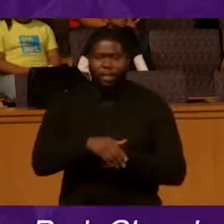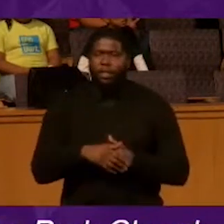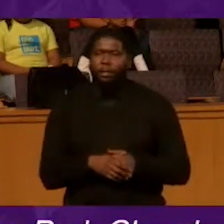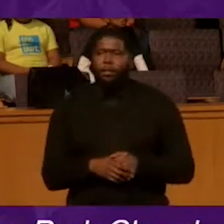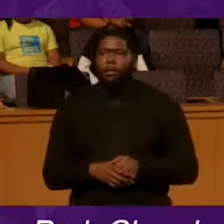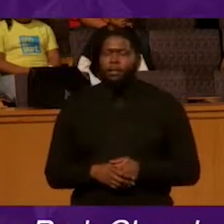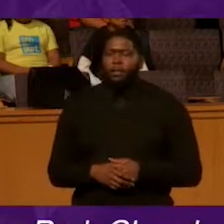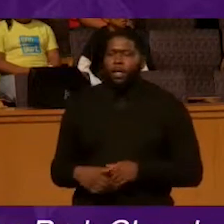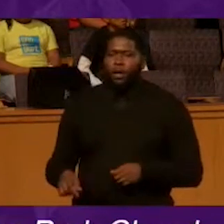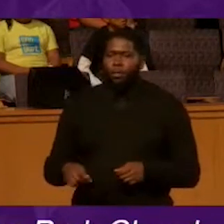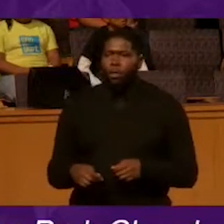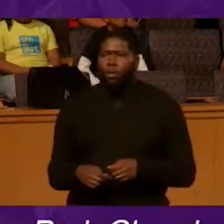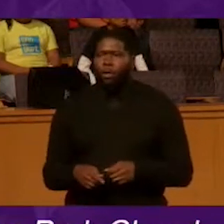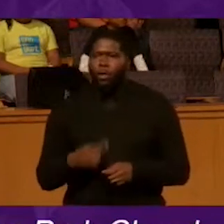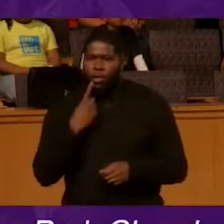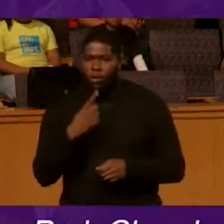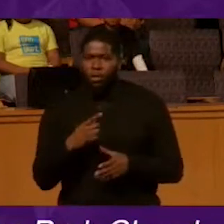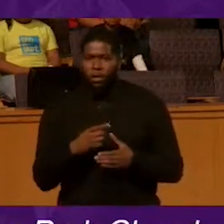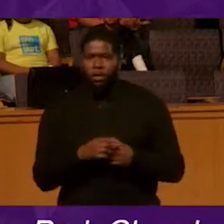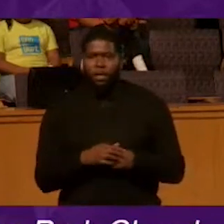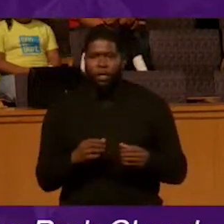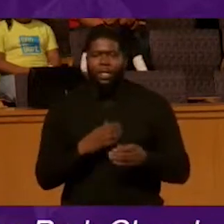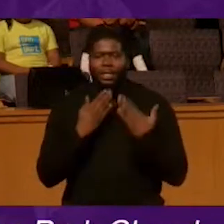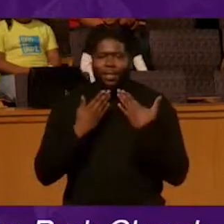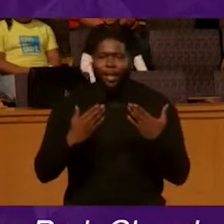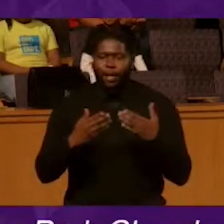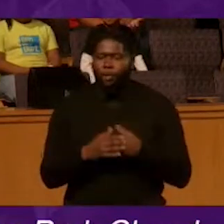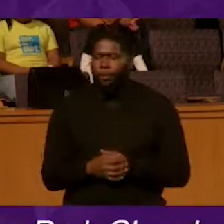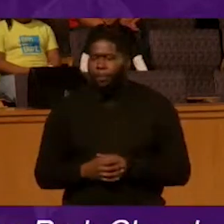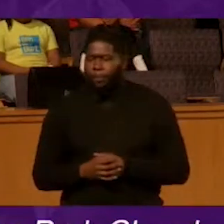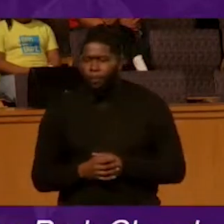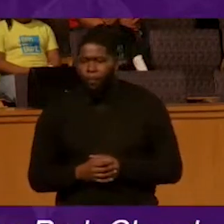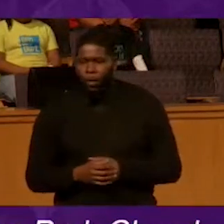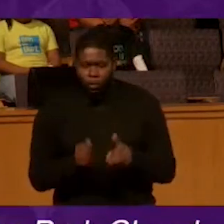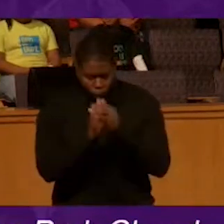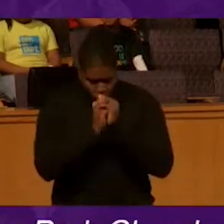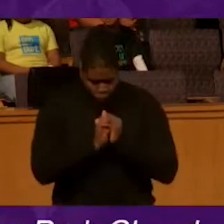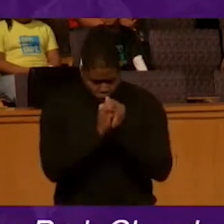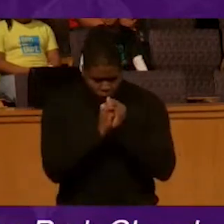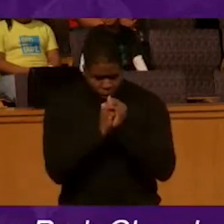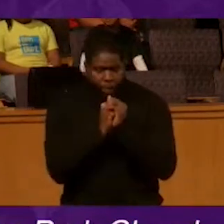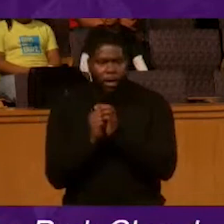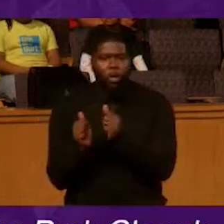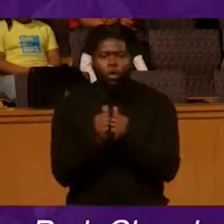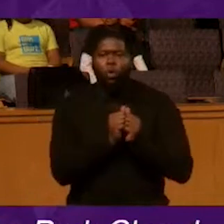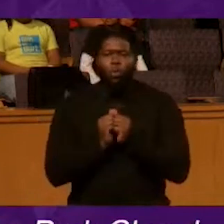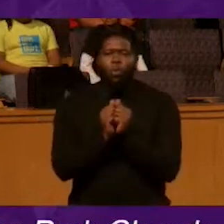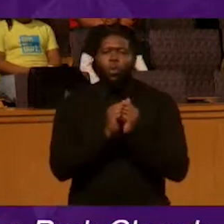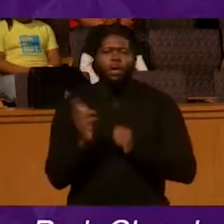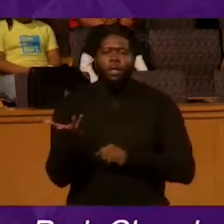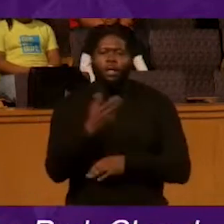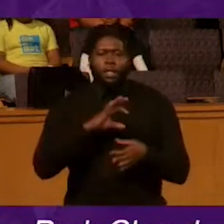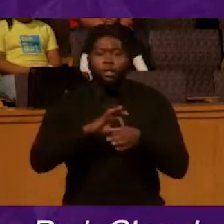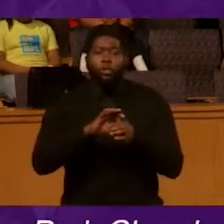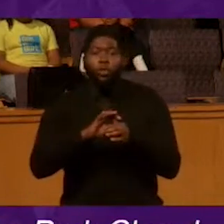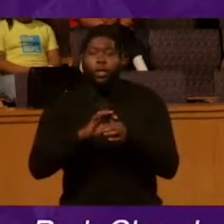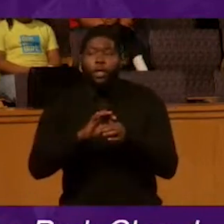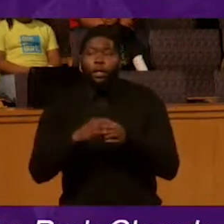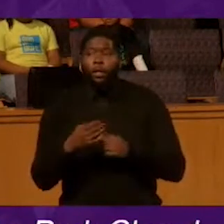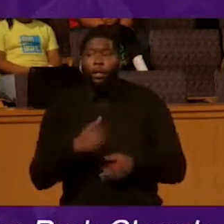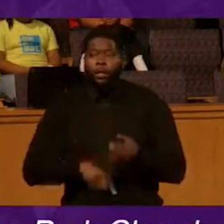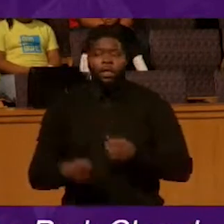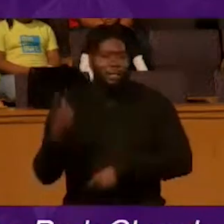someone will be in touch with you just again to say thank you. Thank you so much for worshiping with us, for joining us in worship